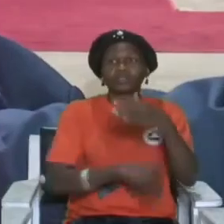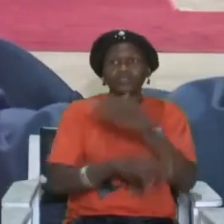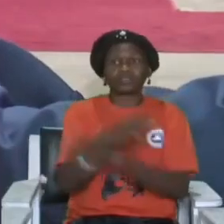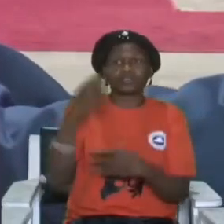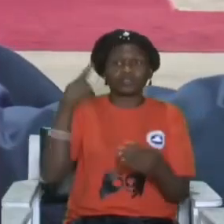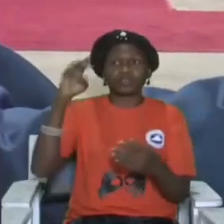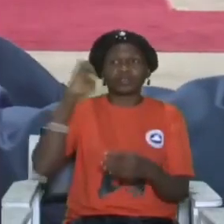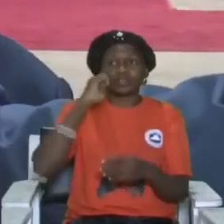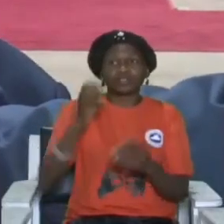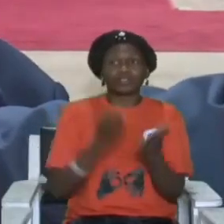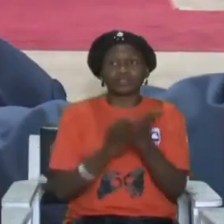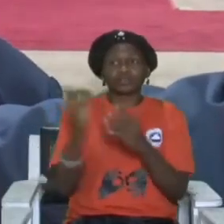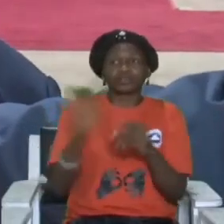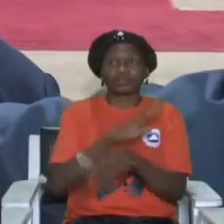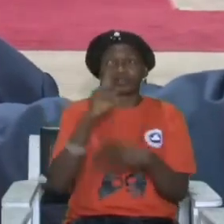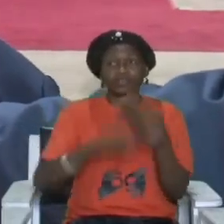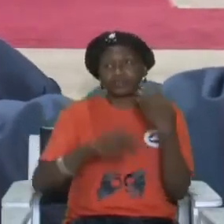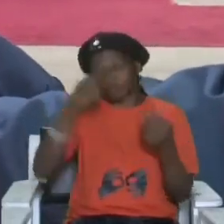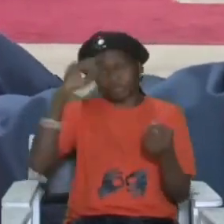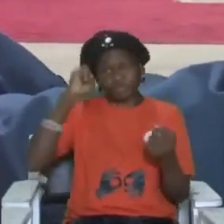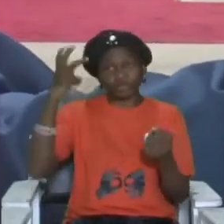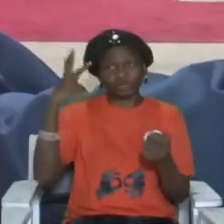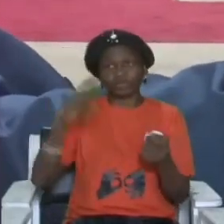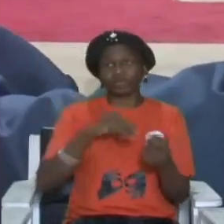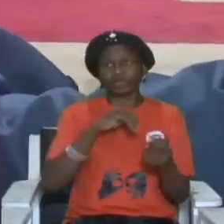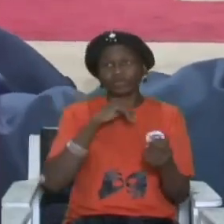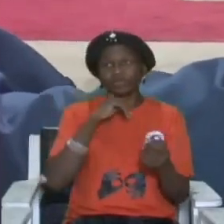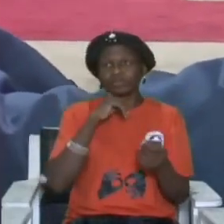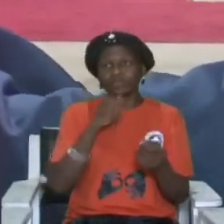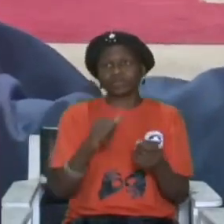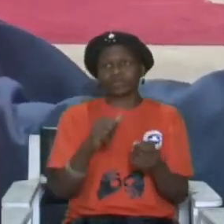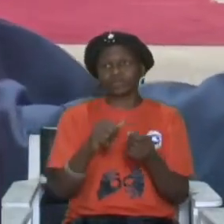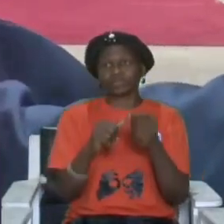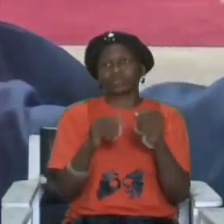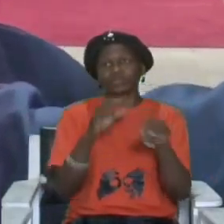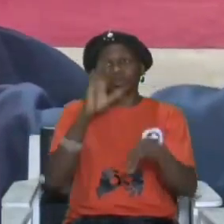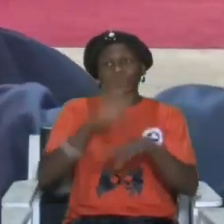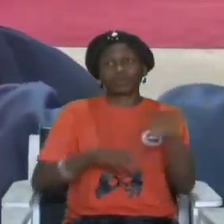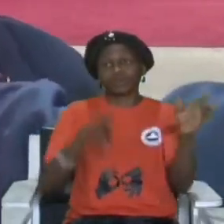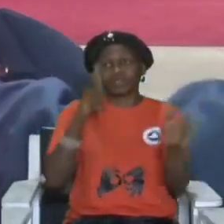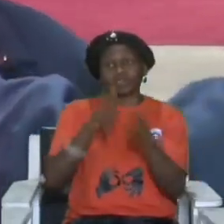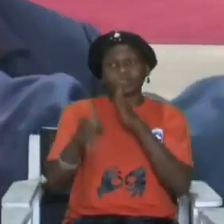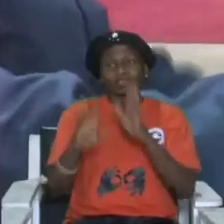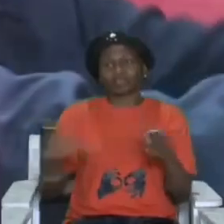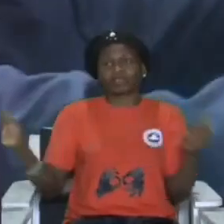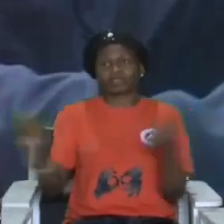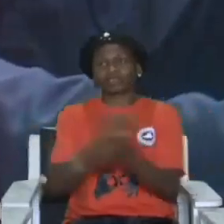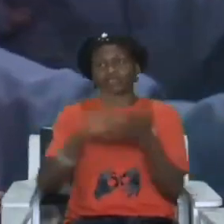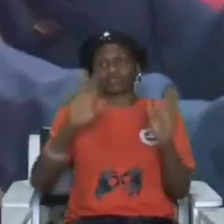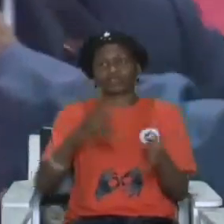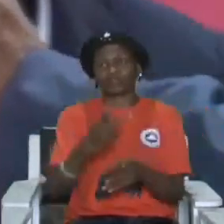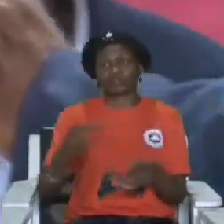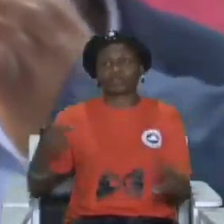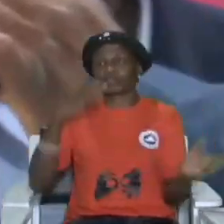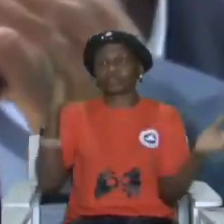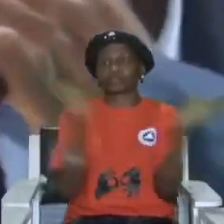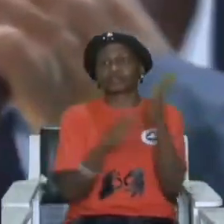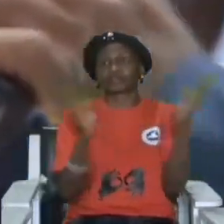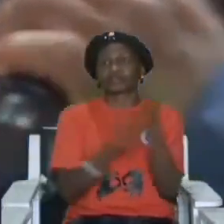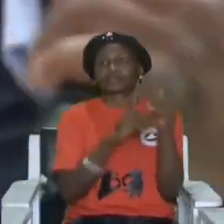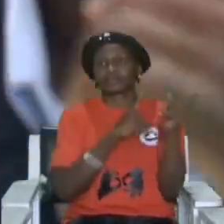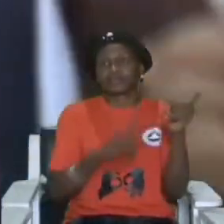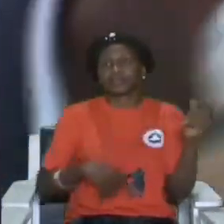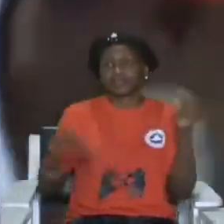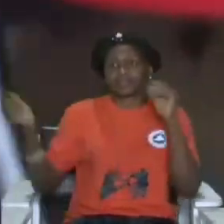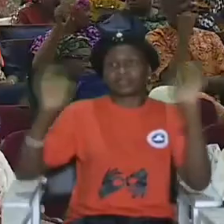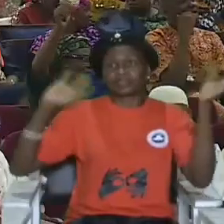his faithfulness, because I was not tagged a murderer or a destroyer of property. Praise the